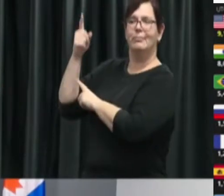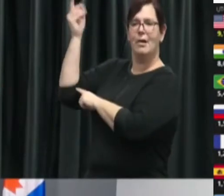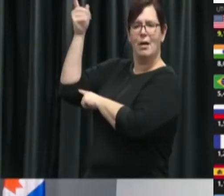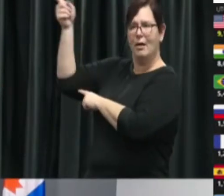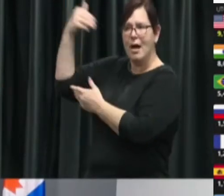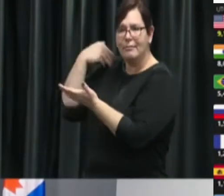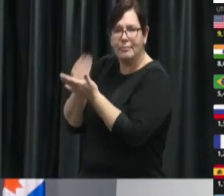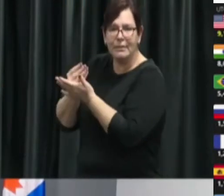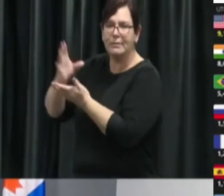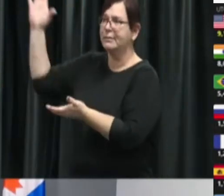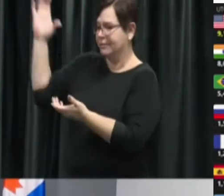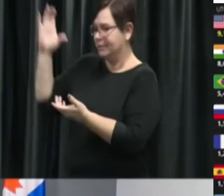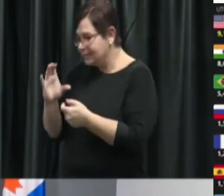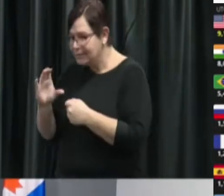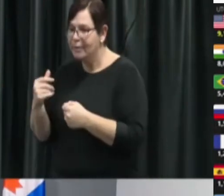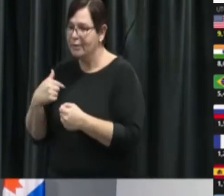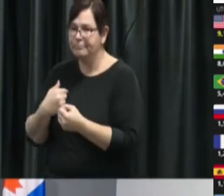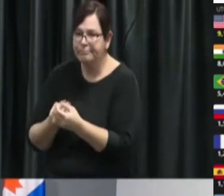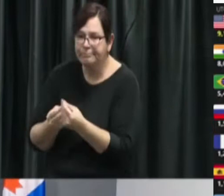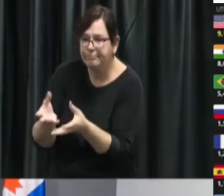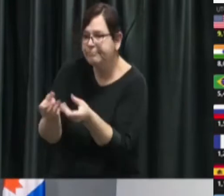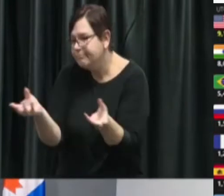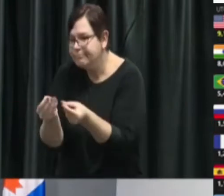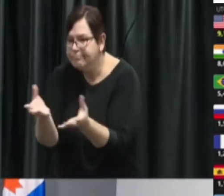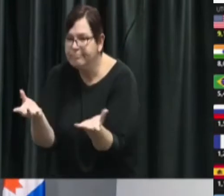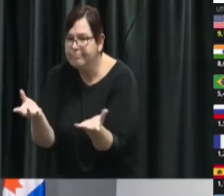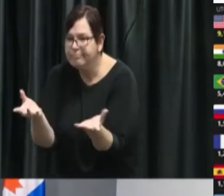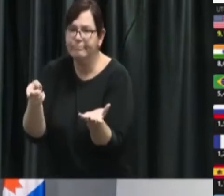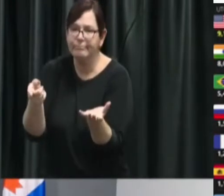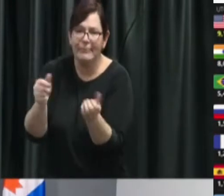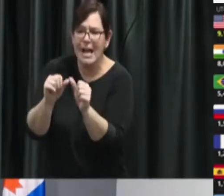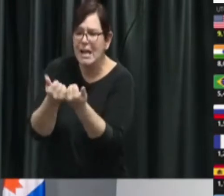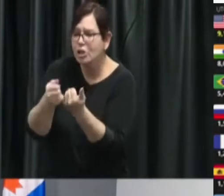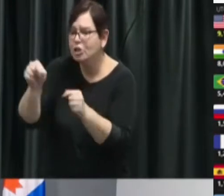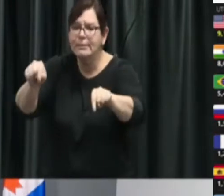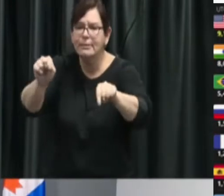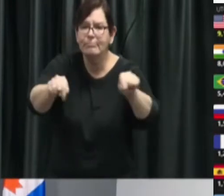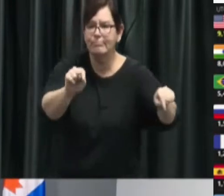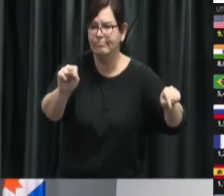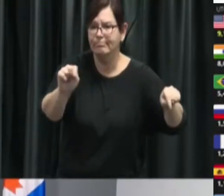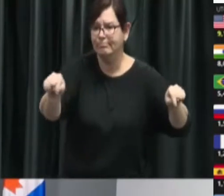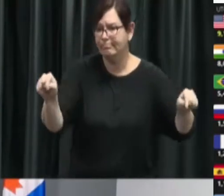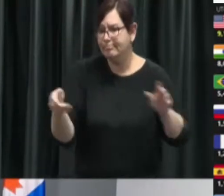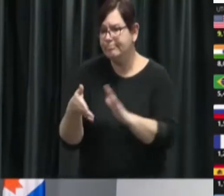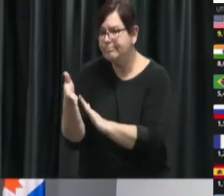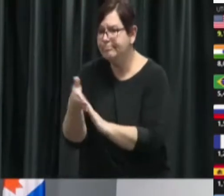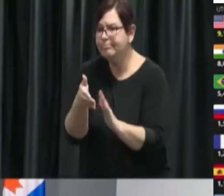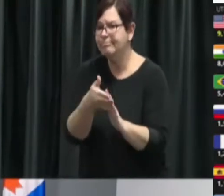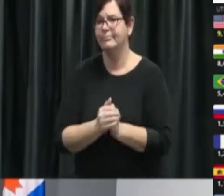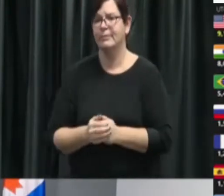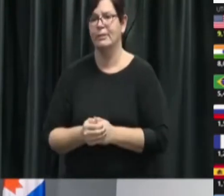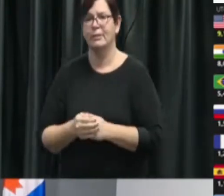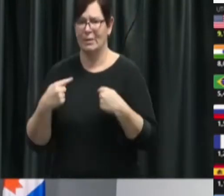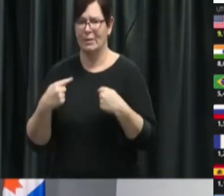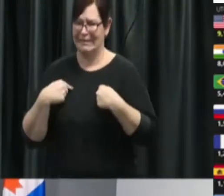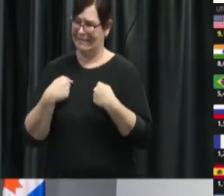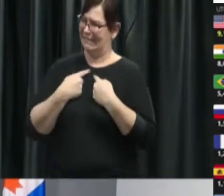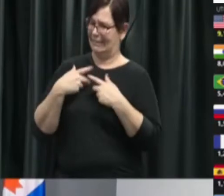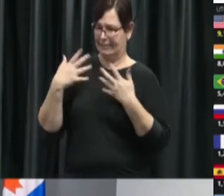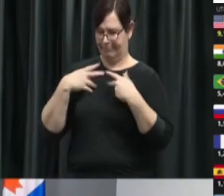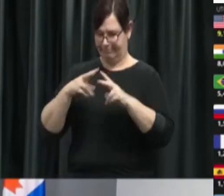a variety of local agencies. We have used data to recommend the most strategic test sites in